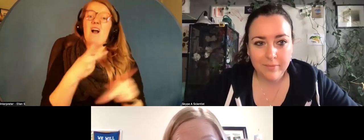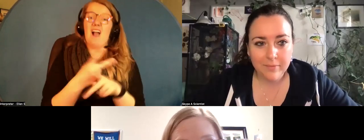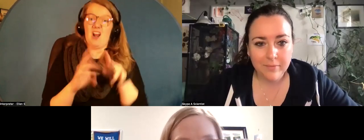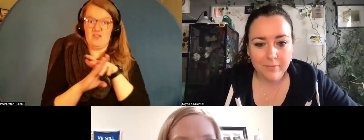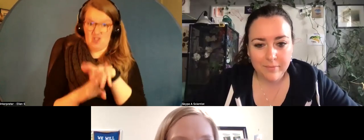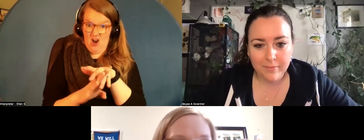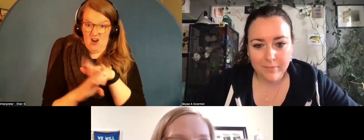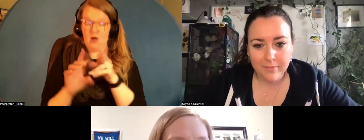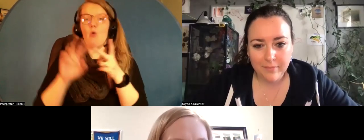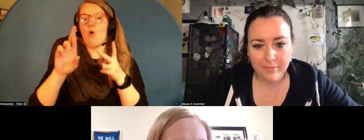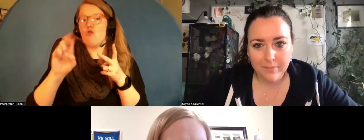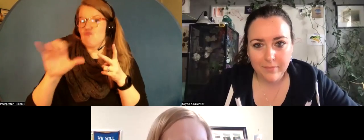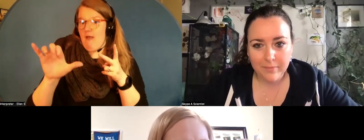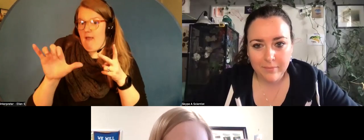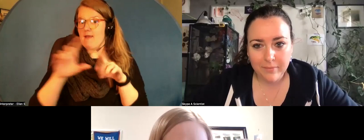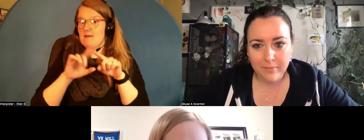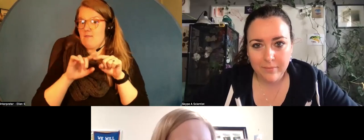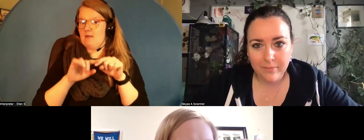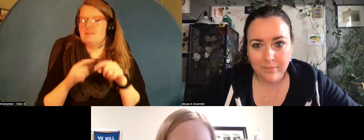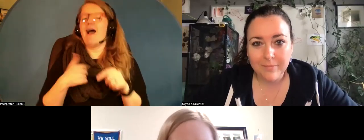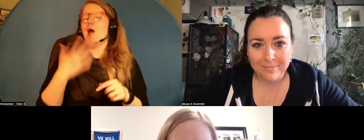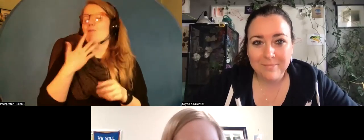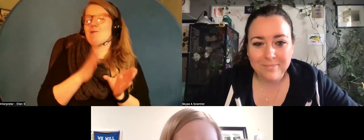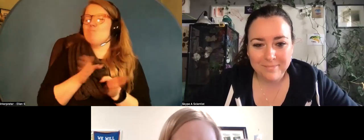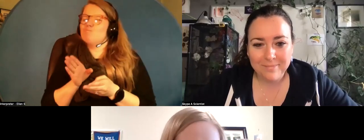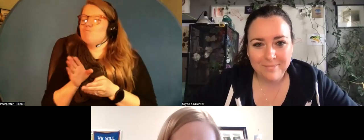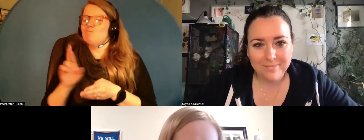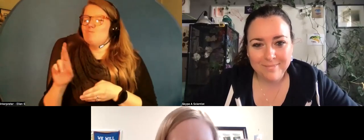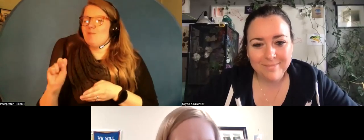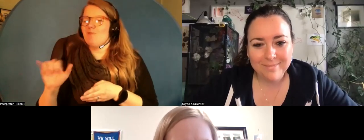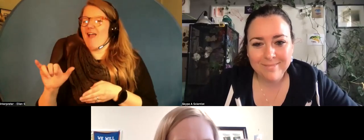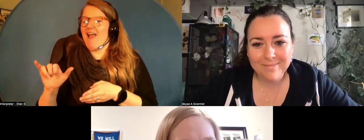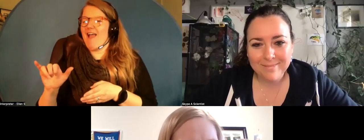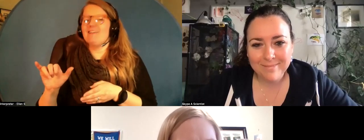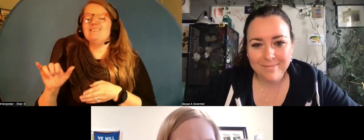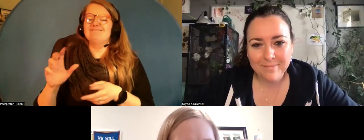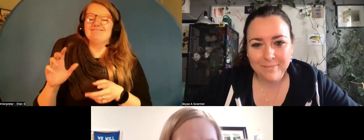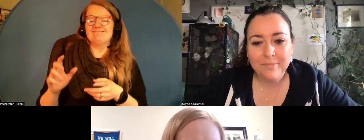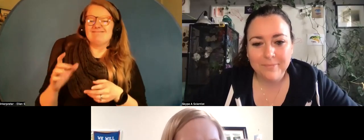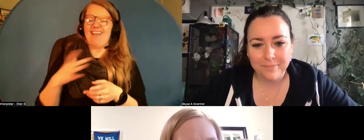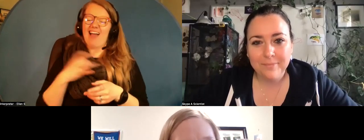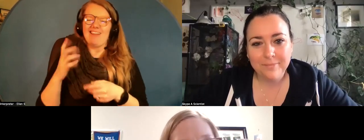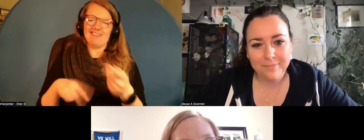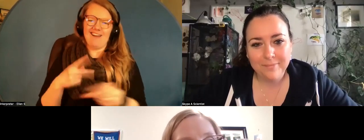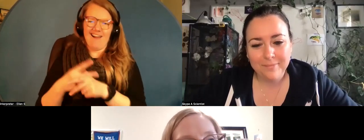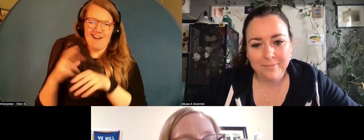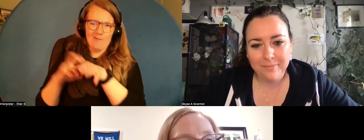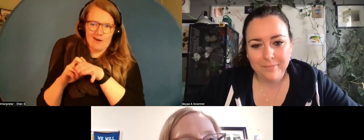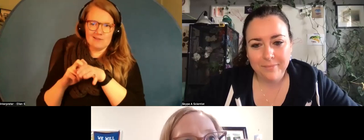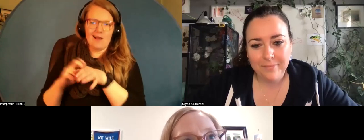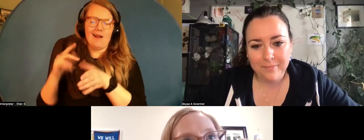ray. I like the rays a little bit better. That's just because that's the kind of parasites that I study. But